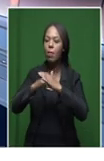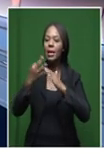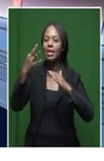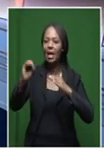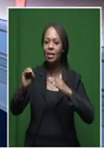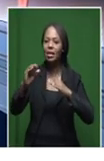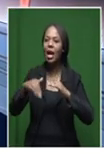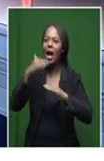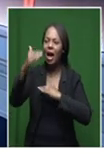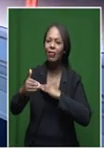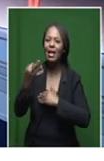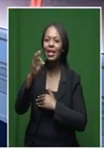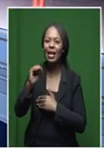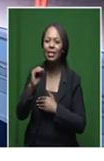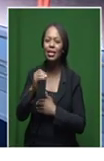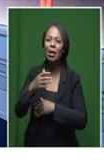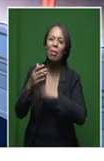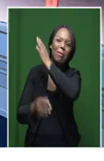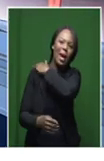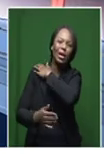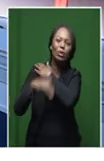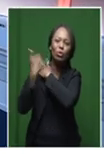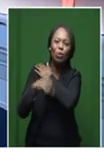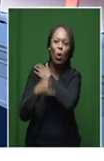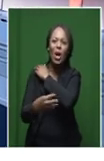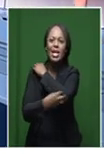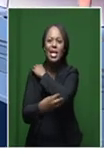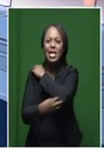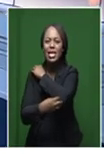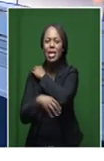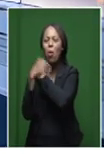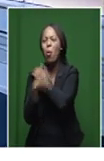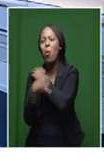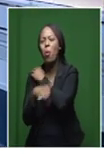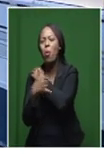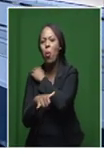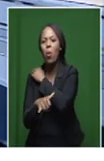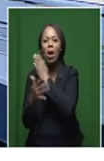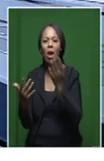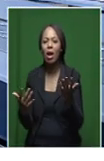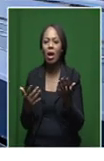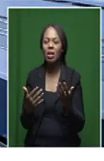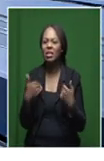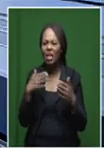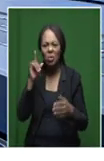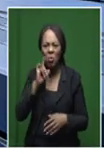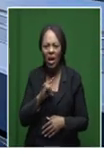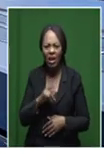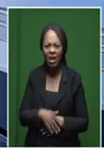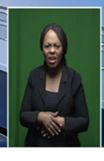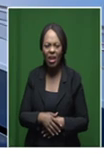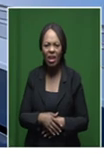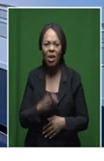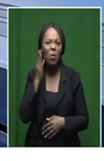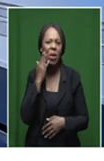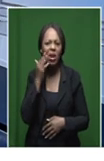get up, your back's a little bit more sore, your knees aren't playing the same game that you're playing. When does all of this start coming into play? Oh dear, I hope